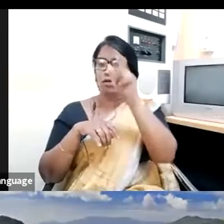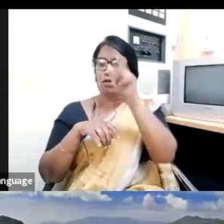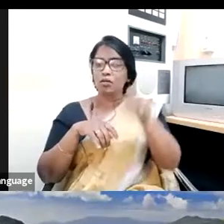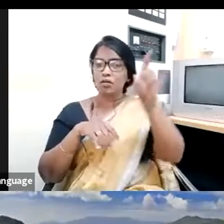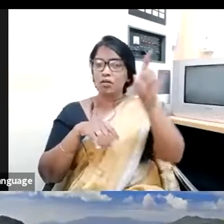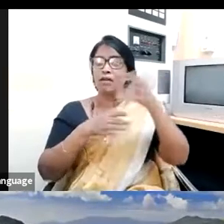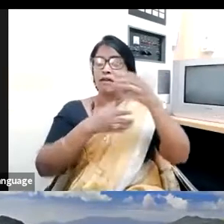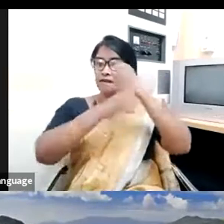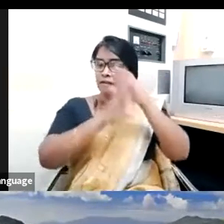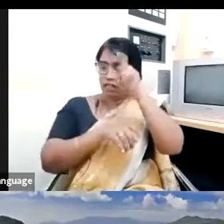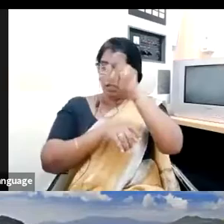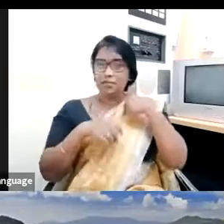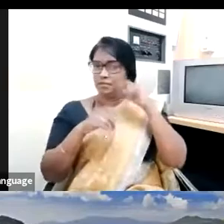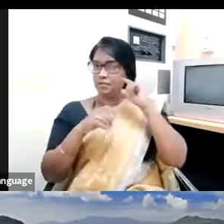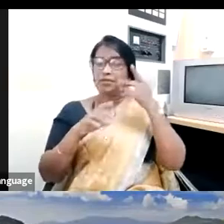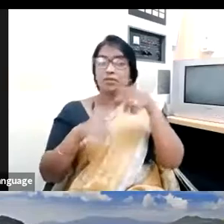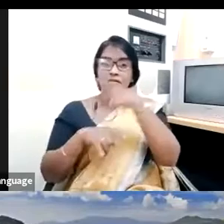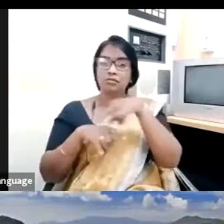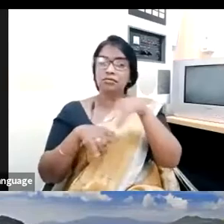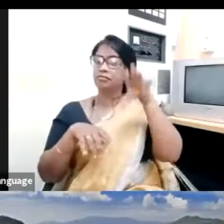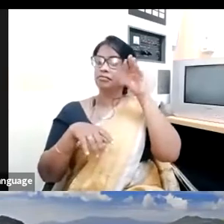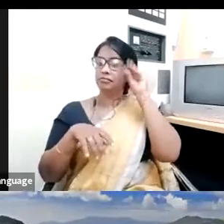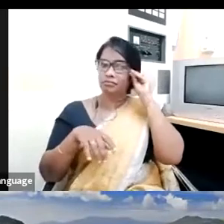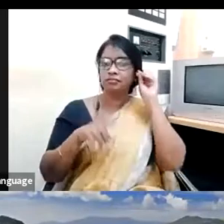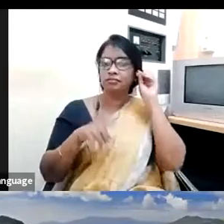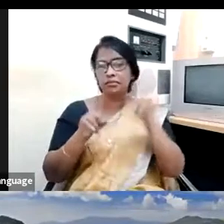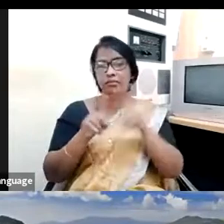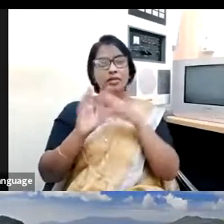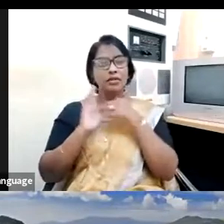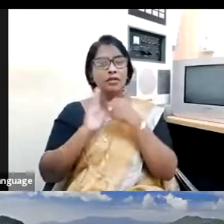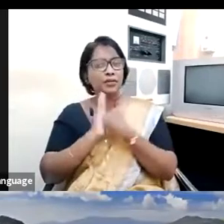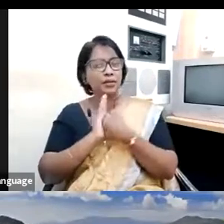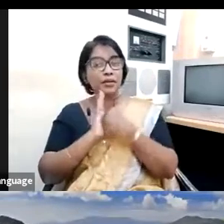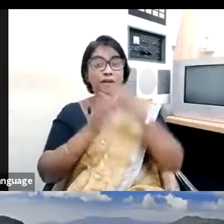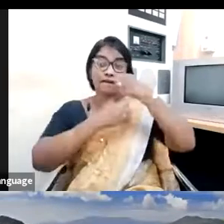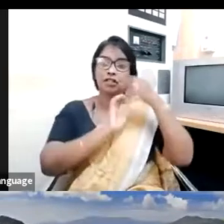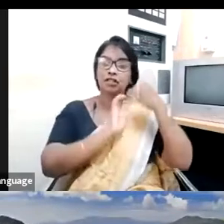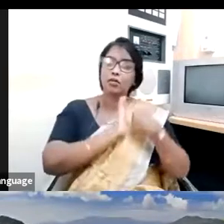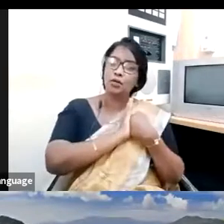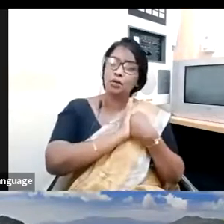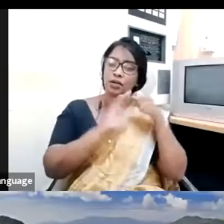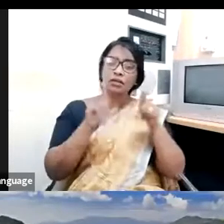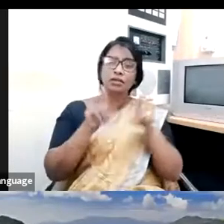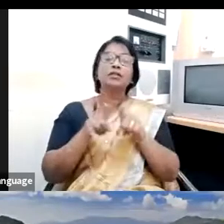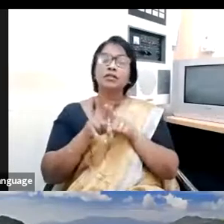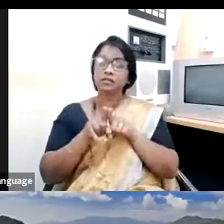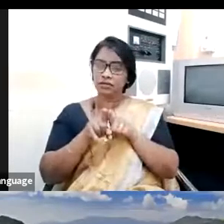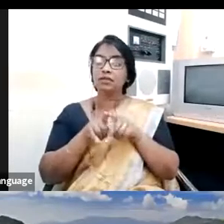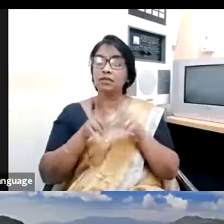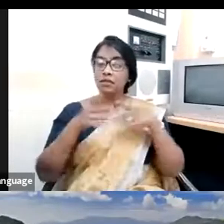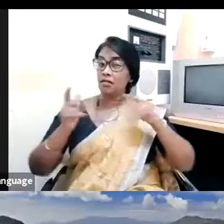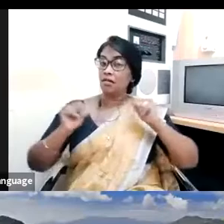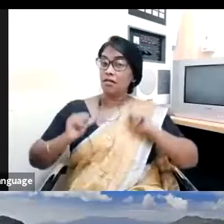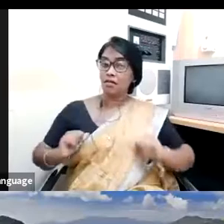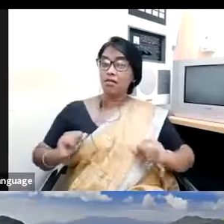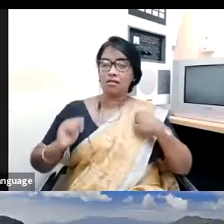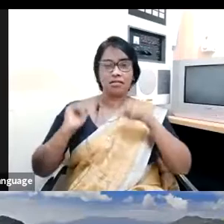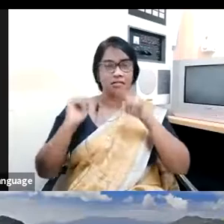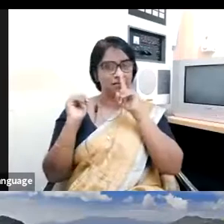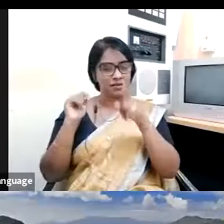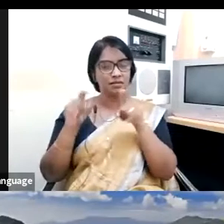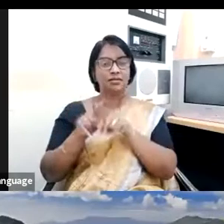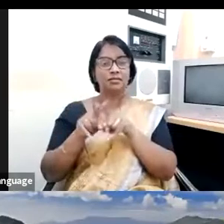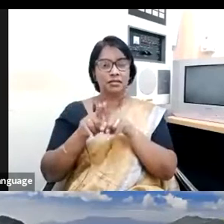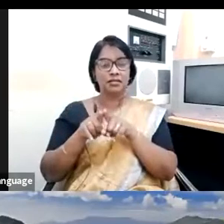understood and respected the science. And I'm proud to say every one of them is giving science-led